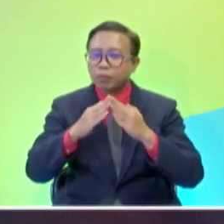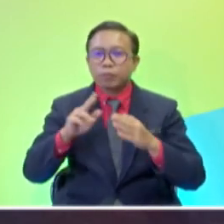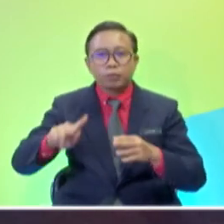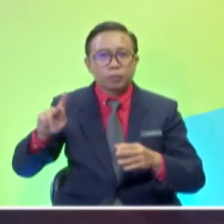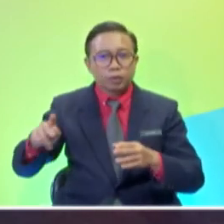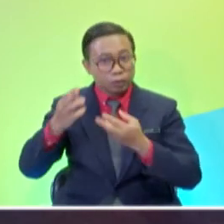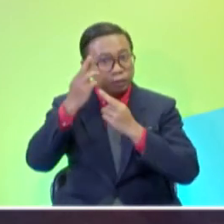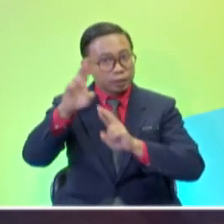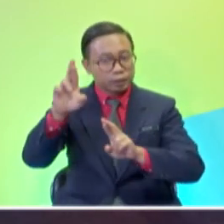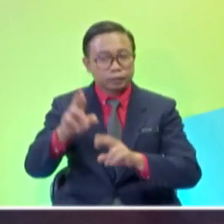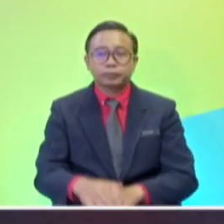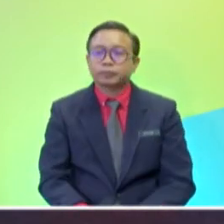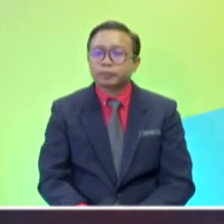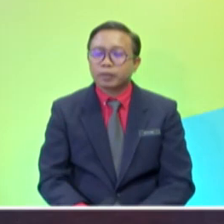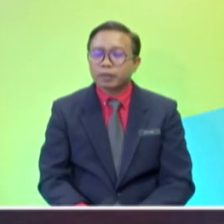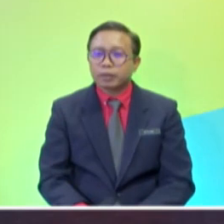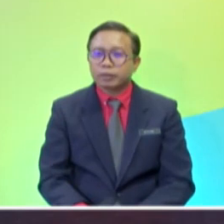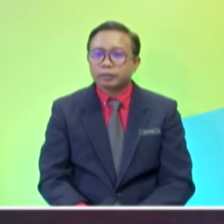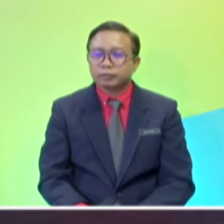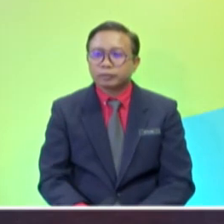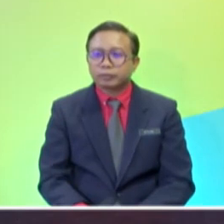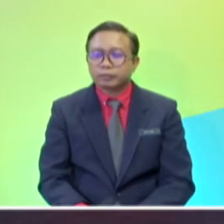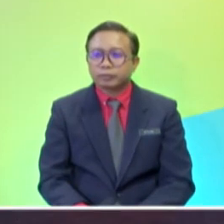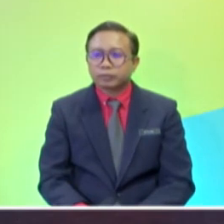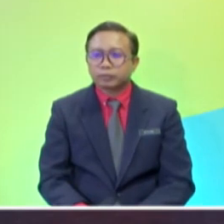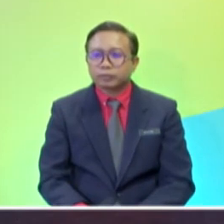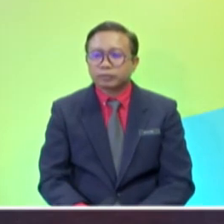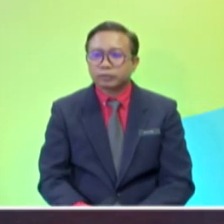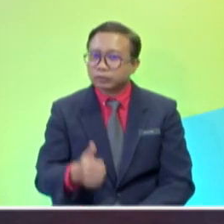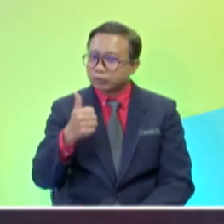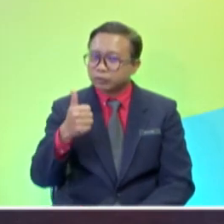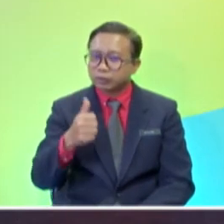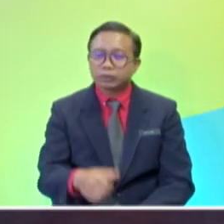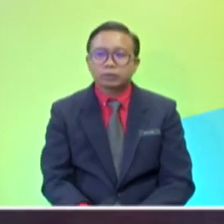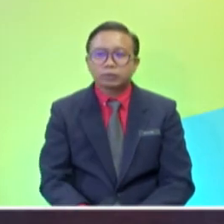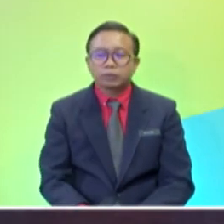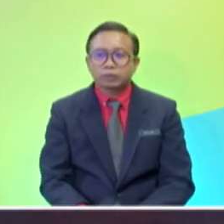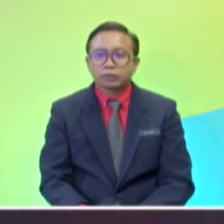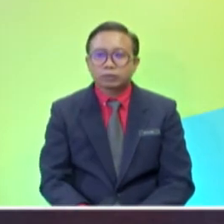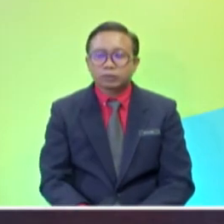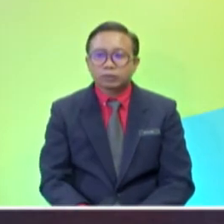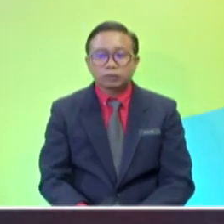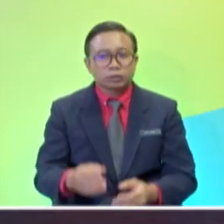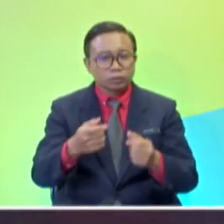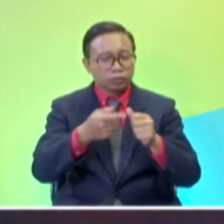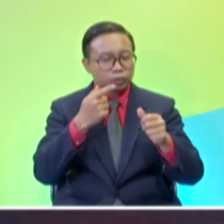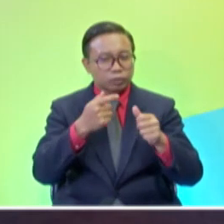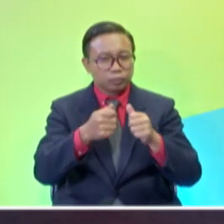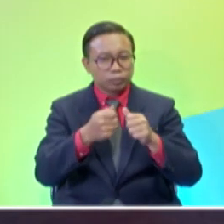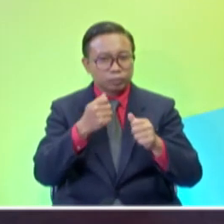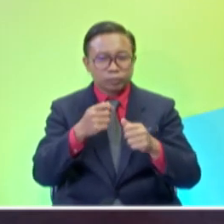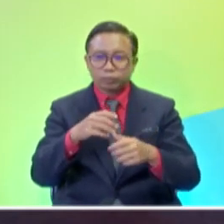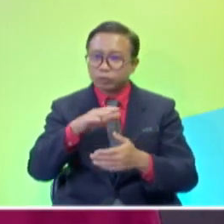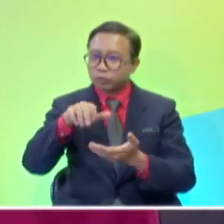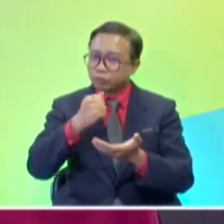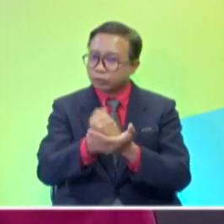guys ready? Are you guys ready? Okay. Yeah, good thumbs ups from everyone. Great. Okay,